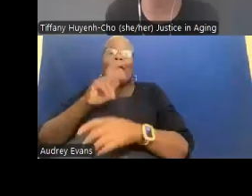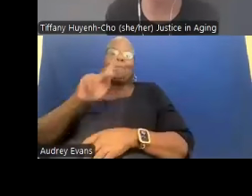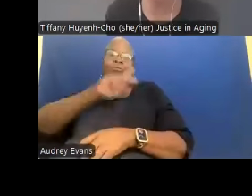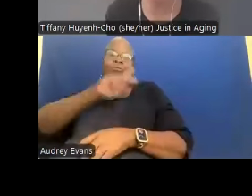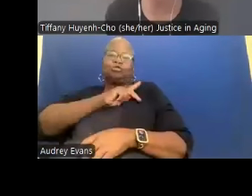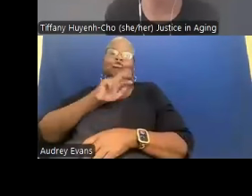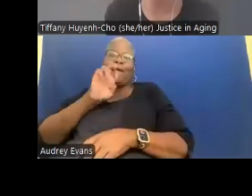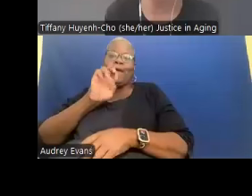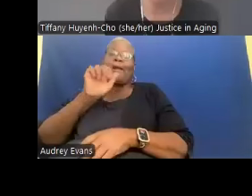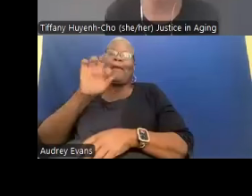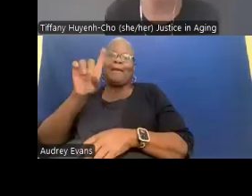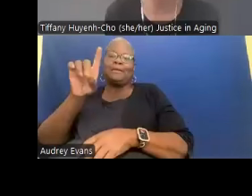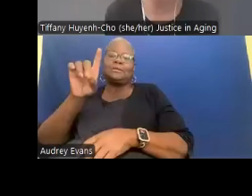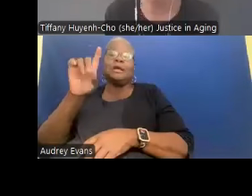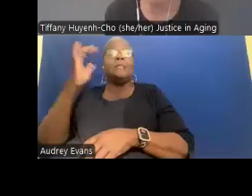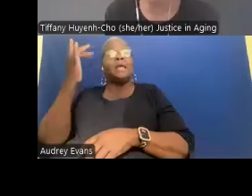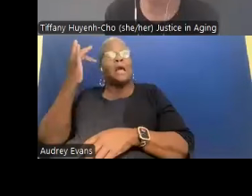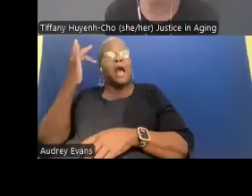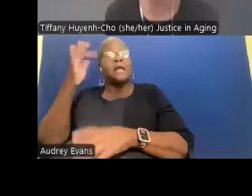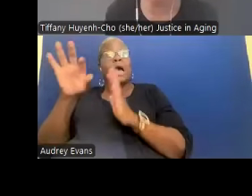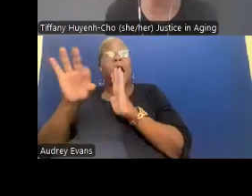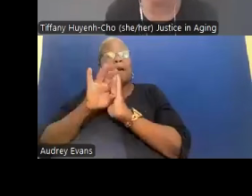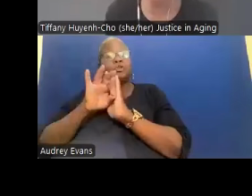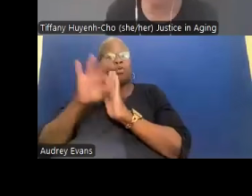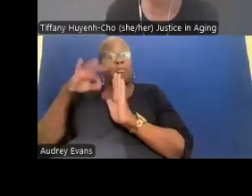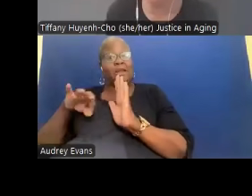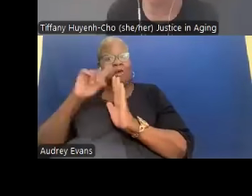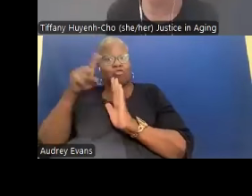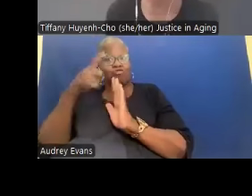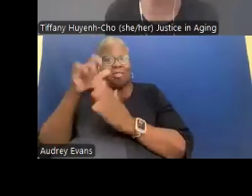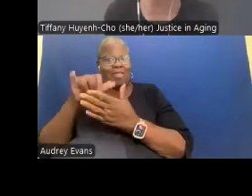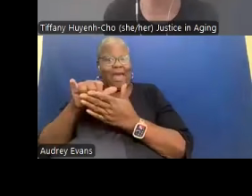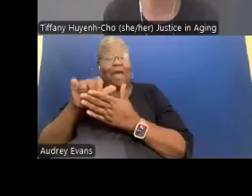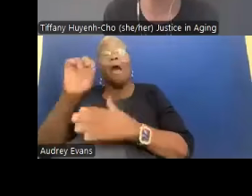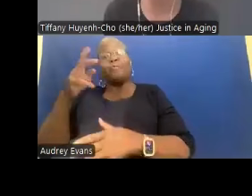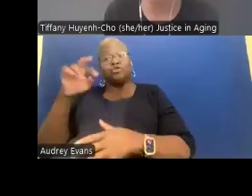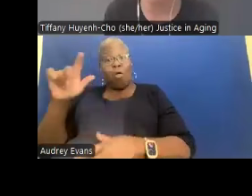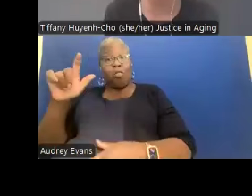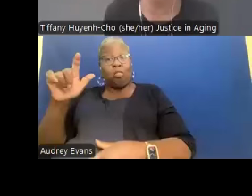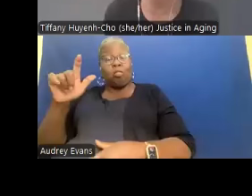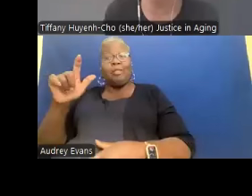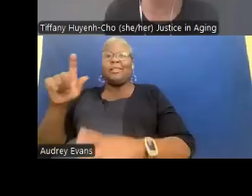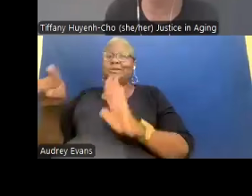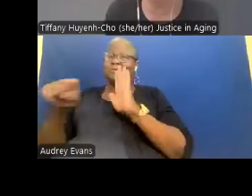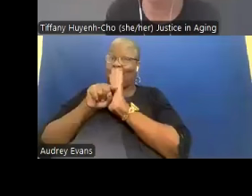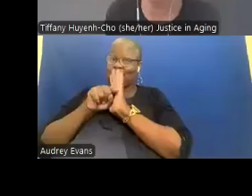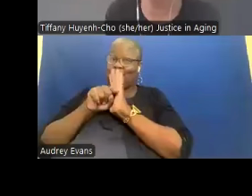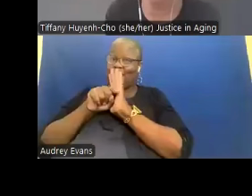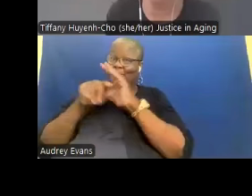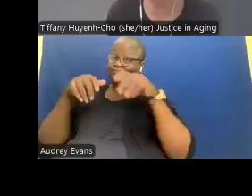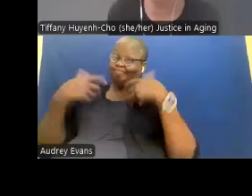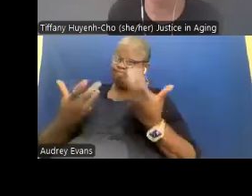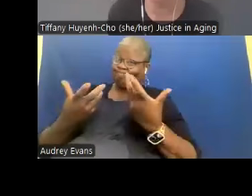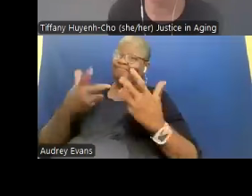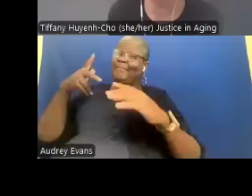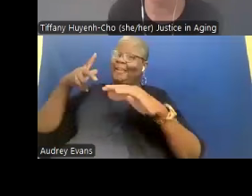aids. Because optional Medicaid benefits are just that, optional, the downside is that states can cut these